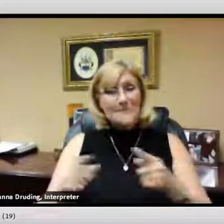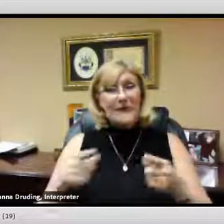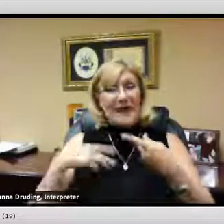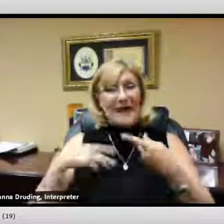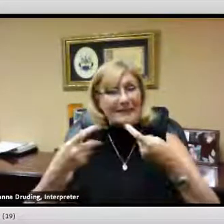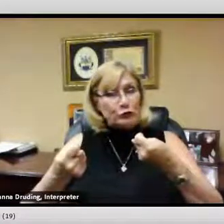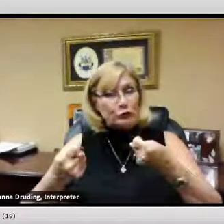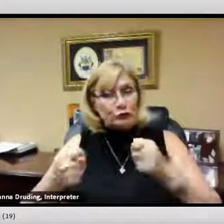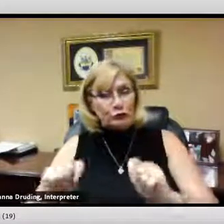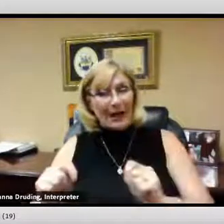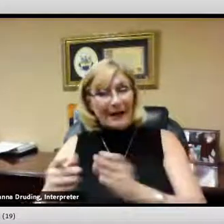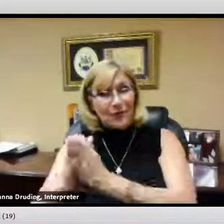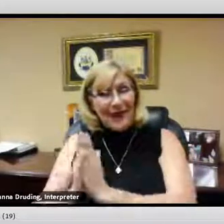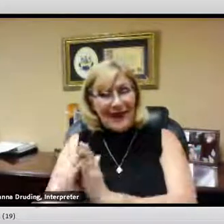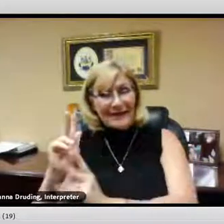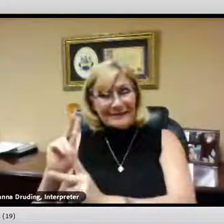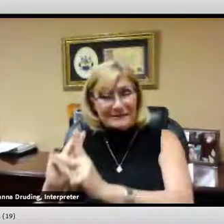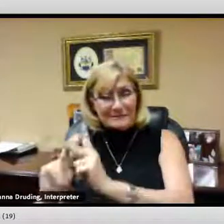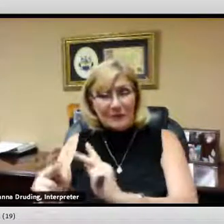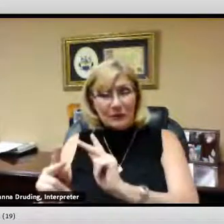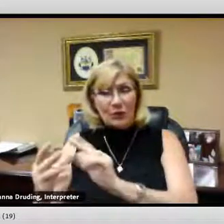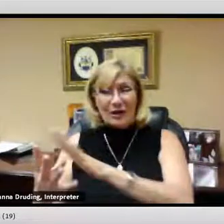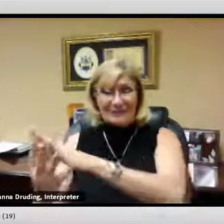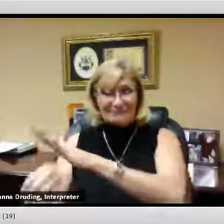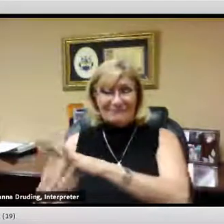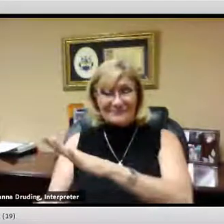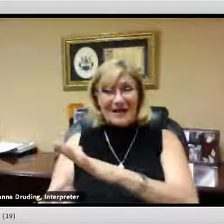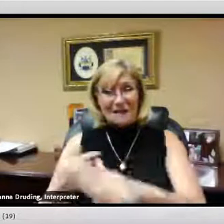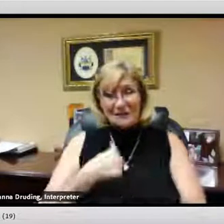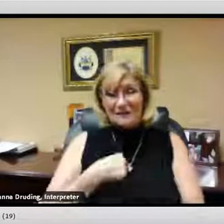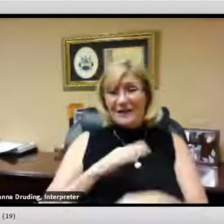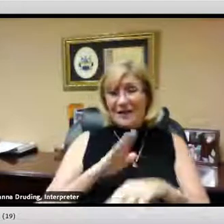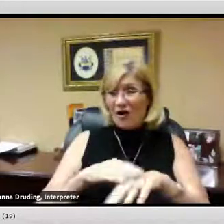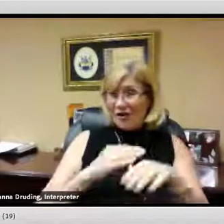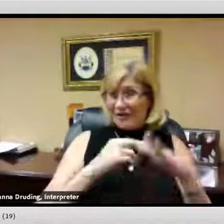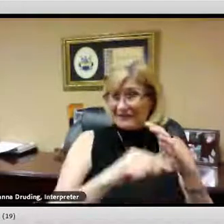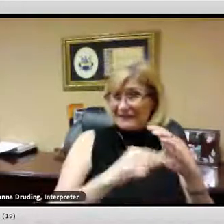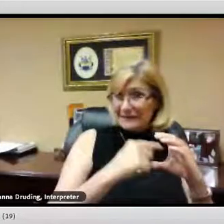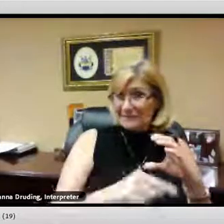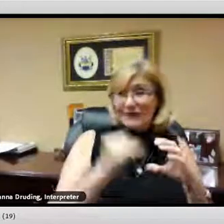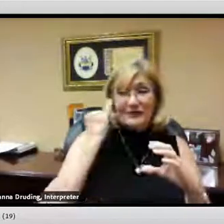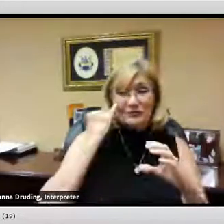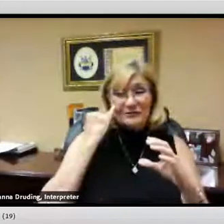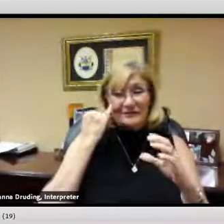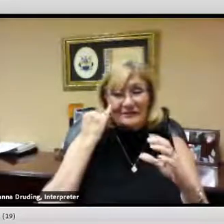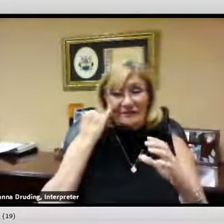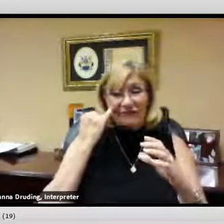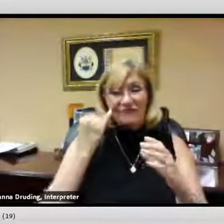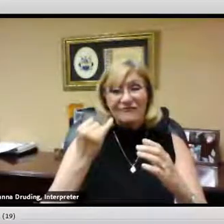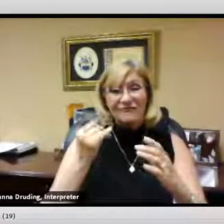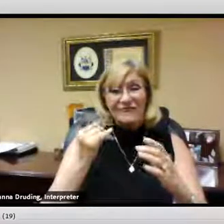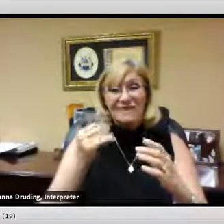to ask people to copy me on any emails having to do with uh, vendor contact, just so that